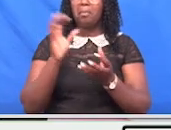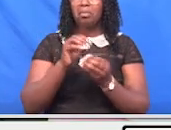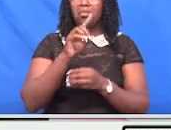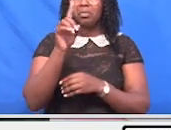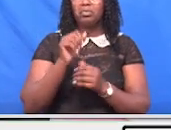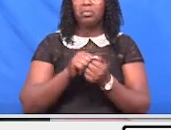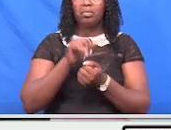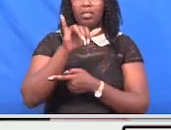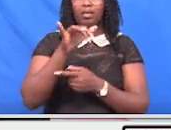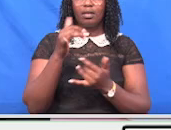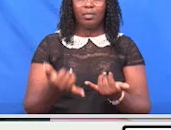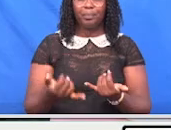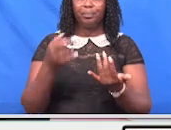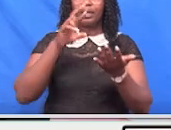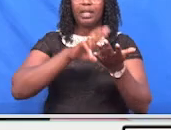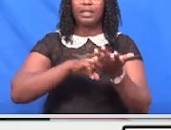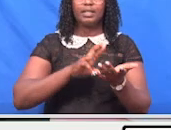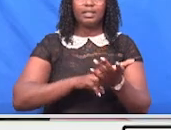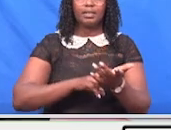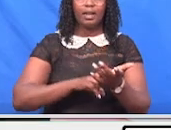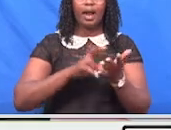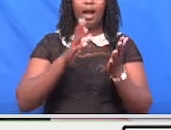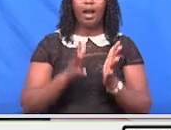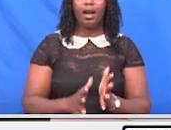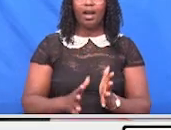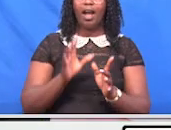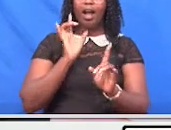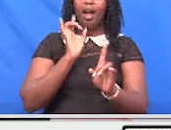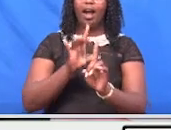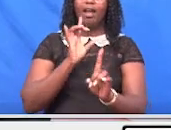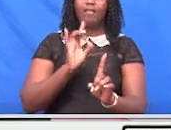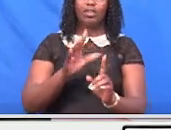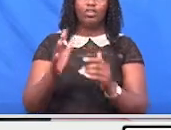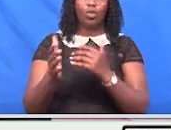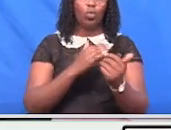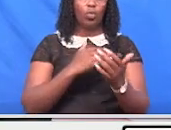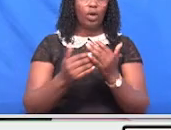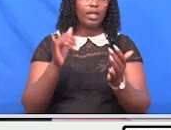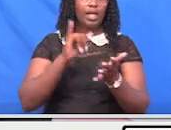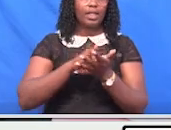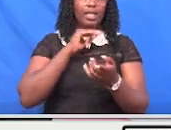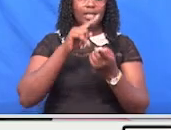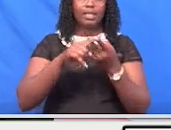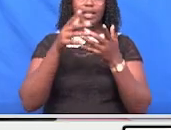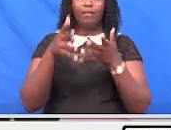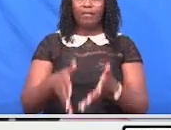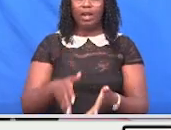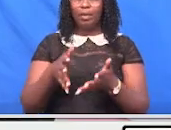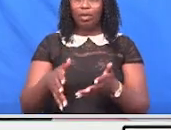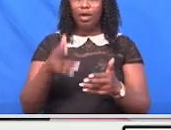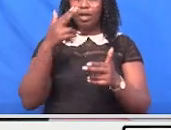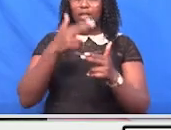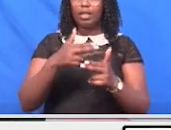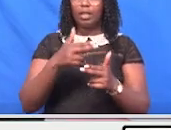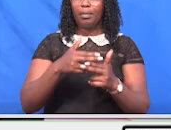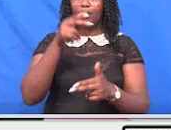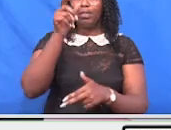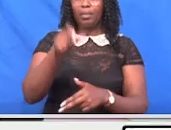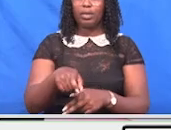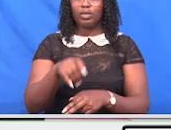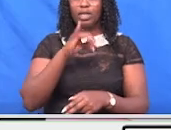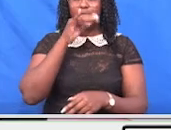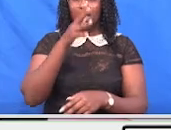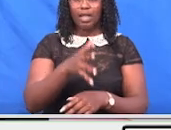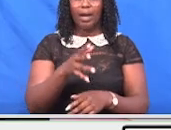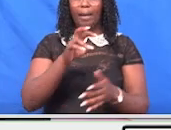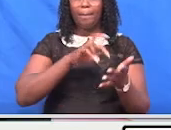registrar is giving you advice as to whether this trademark is available. So the name of the person making the request. Right. So this